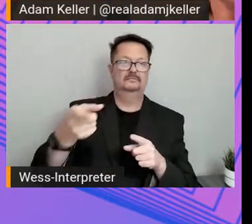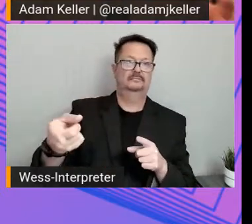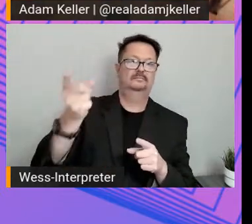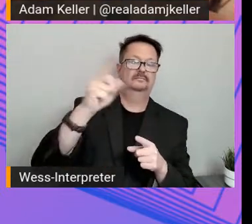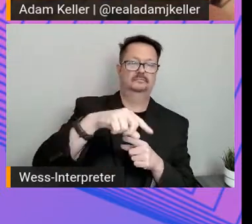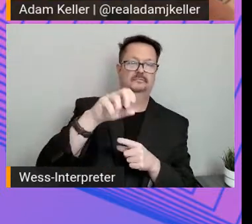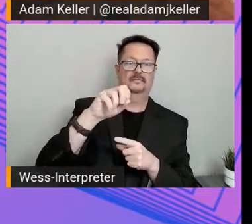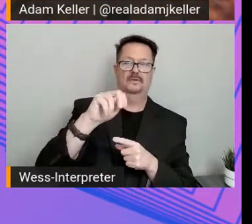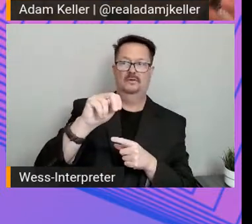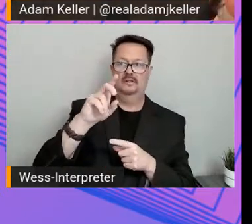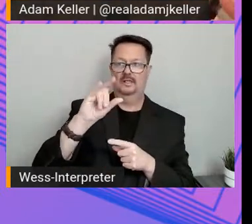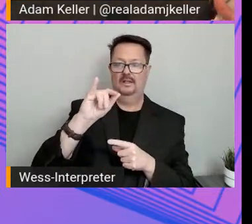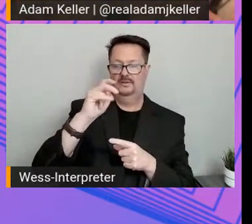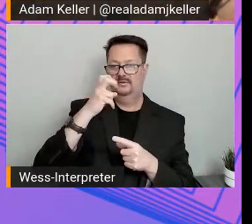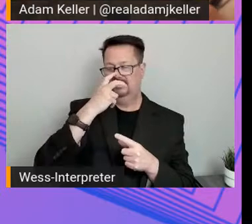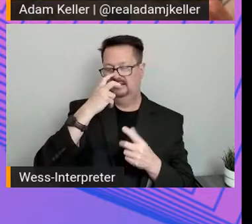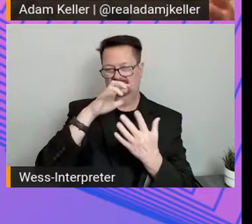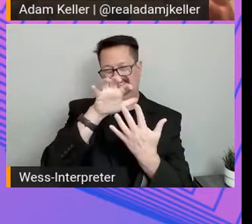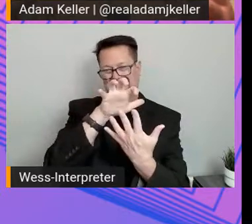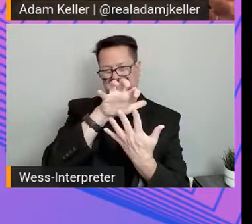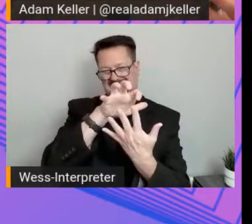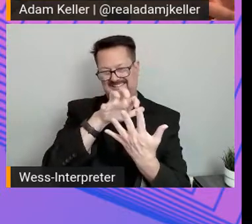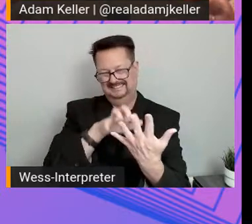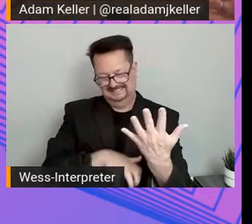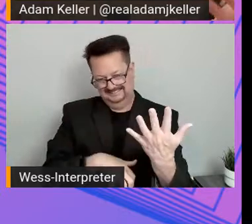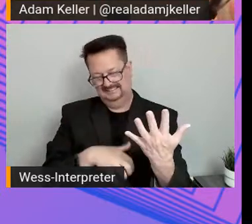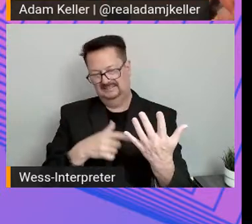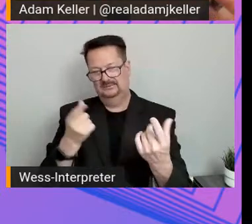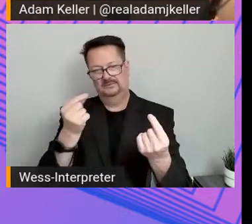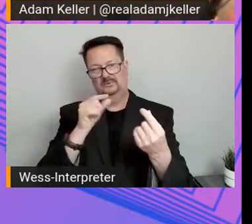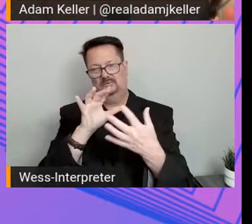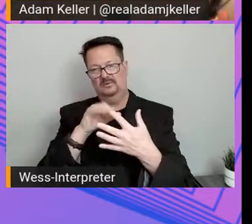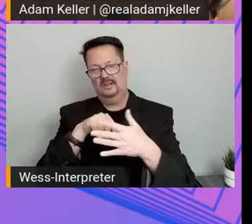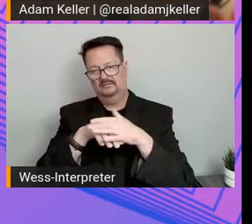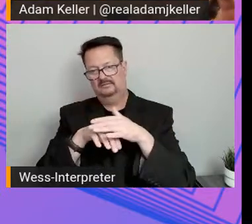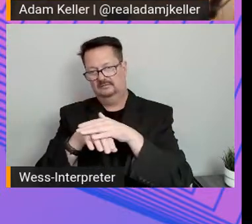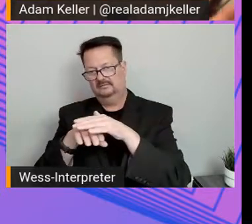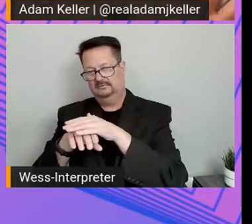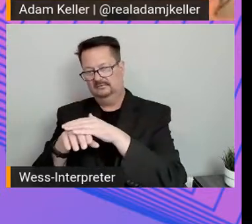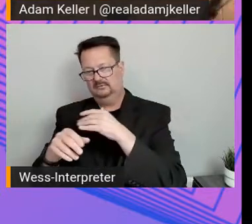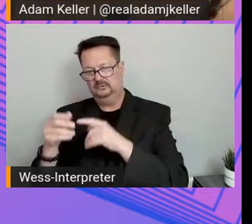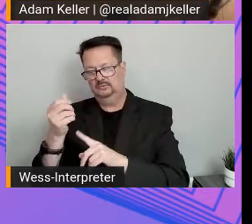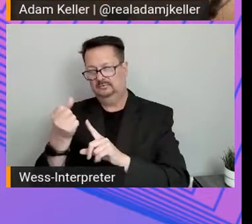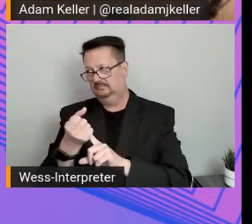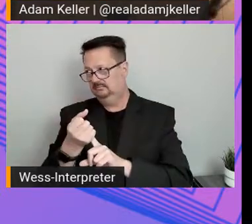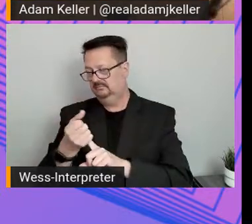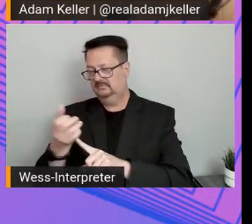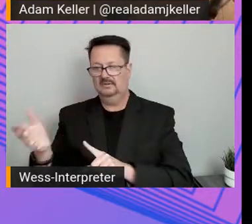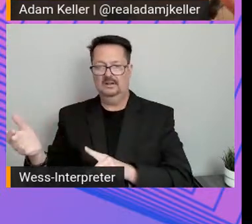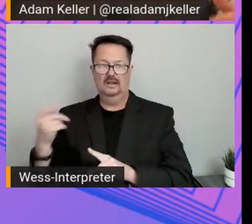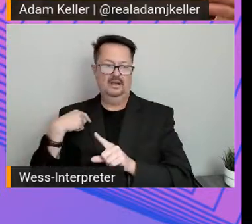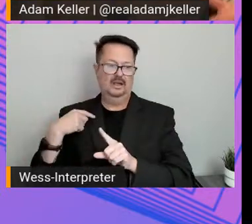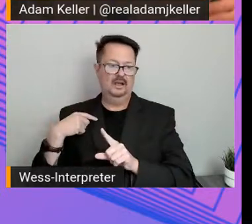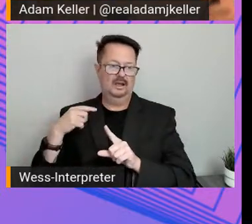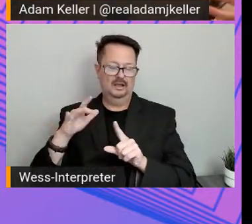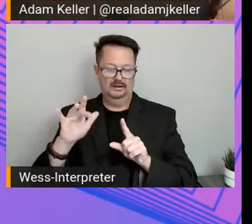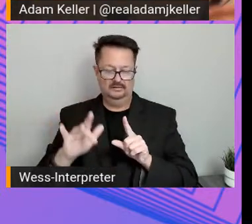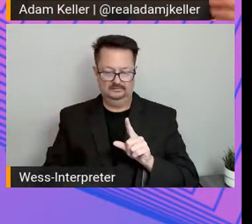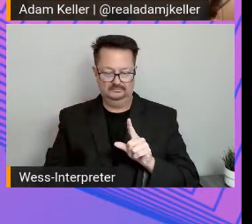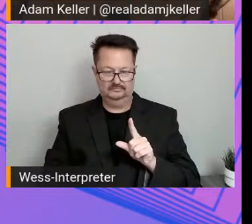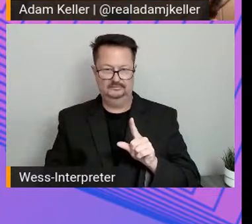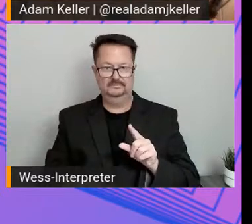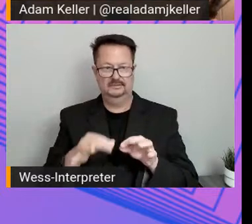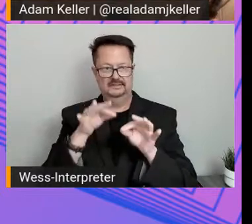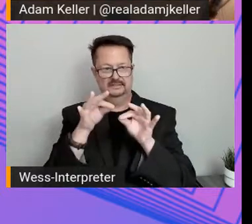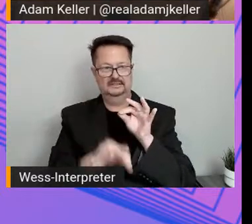the manifests, all the different options you can use to extend your service. I went very simple here, but I can configure